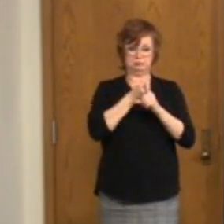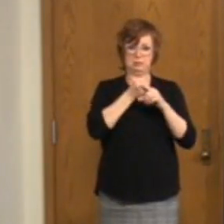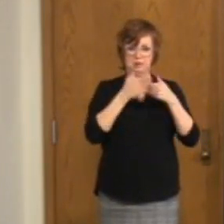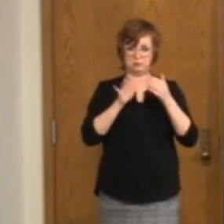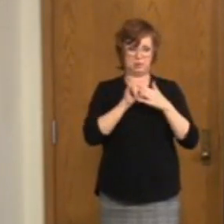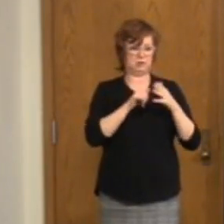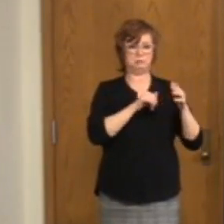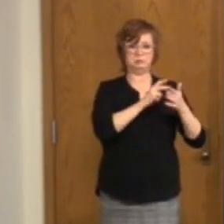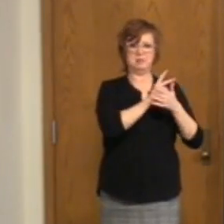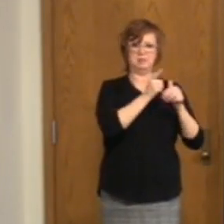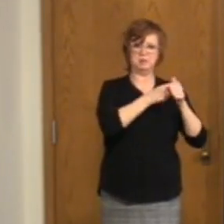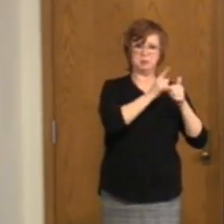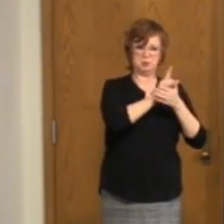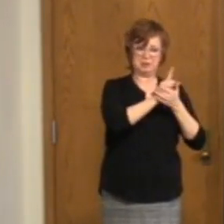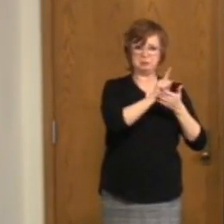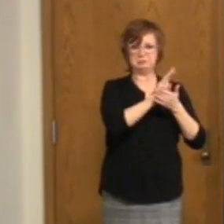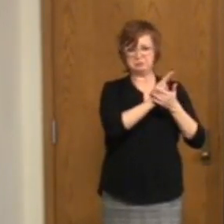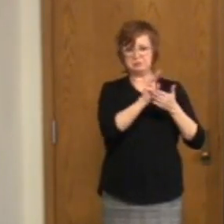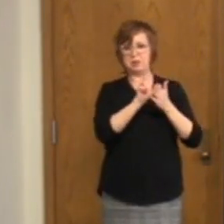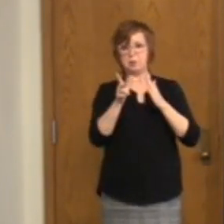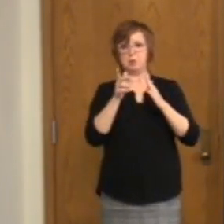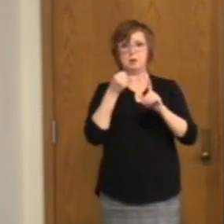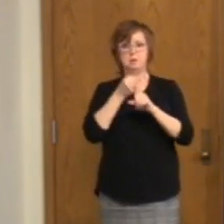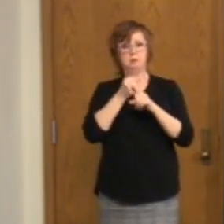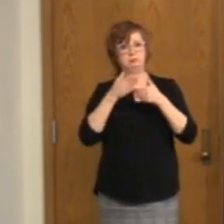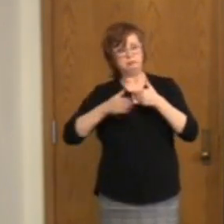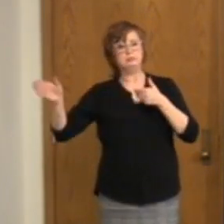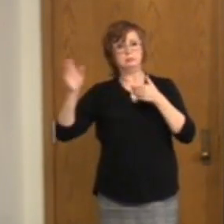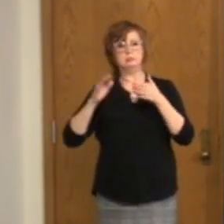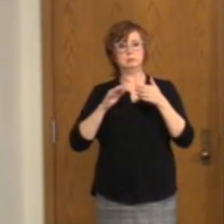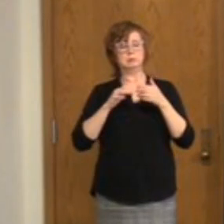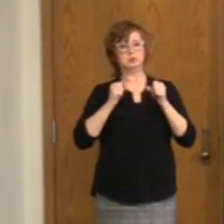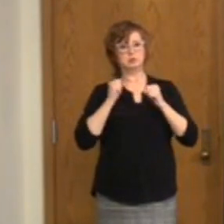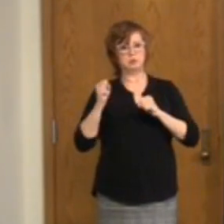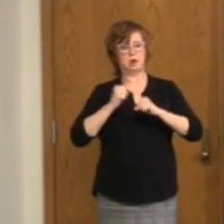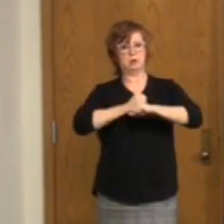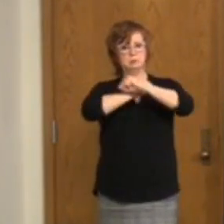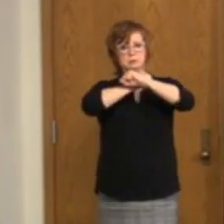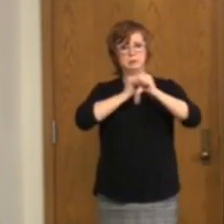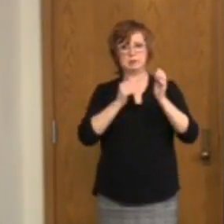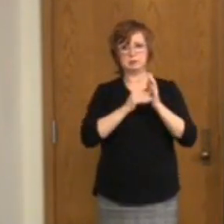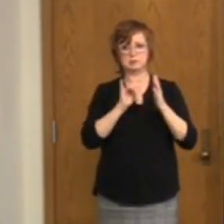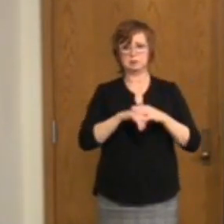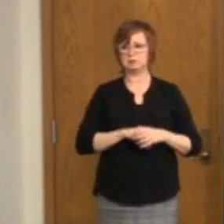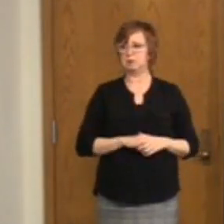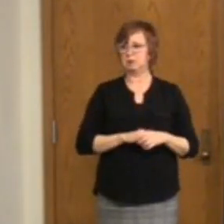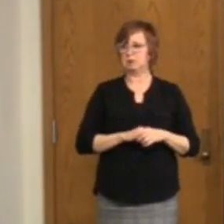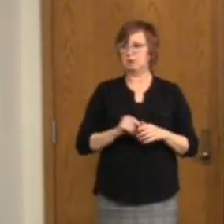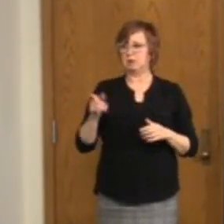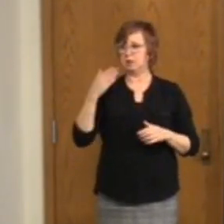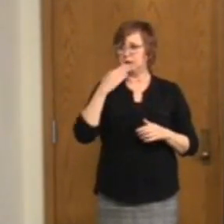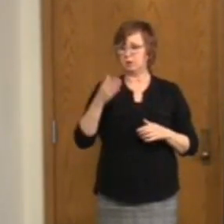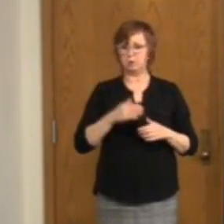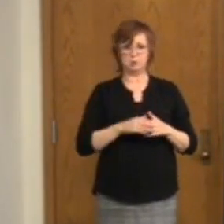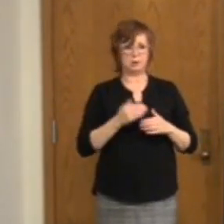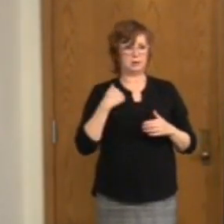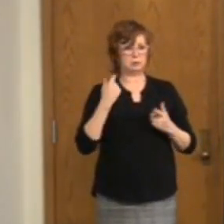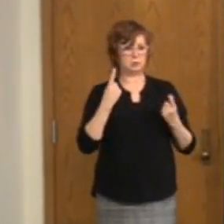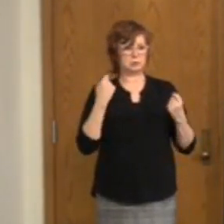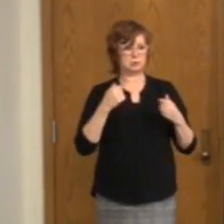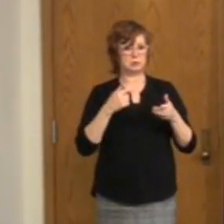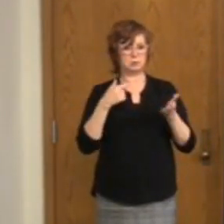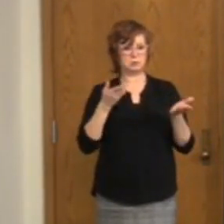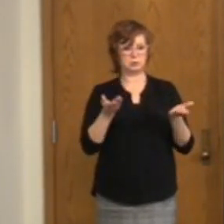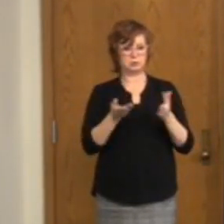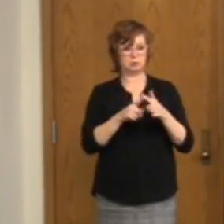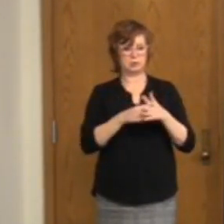which is hospitalization and death. Thank you very much. Thank you, Premier Moe and Dr. Shahab. We'll now take questions, and we'll